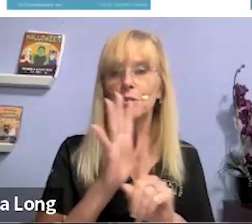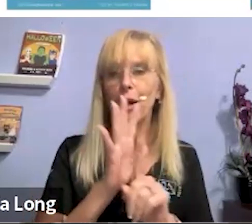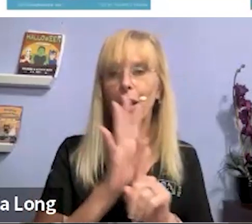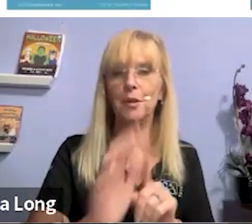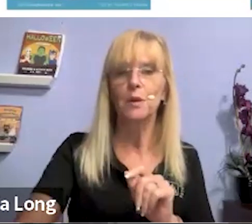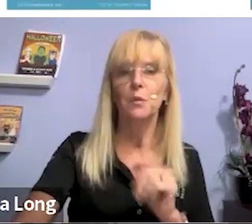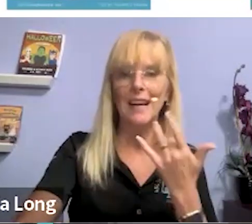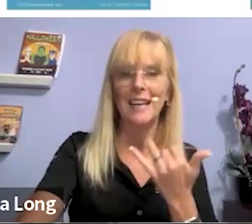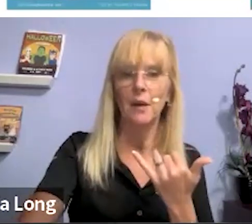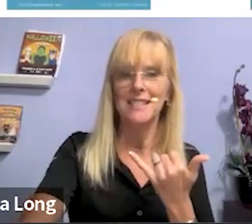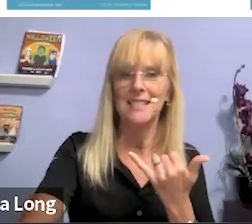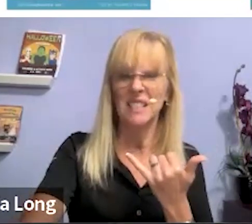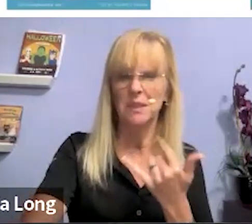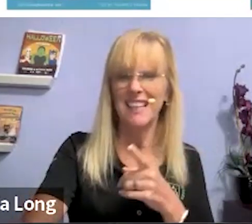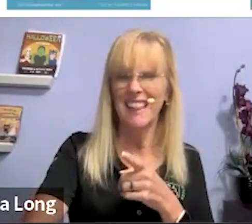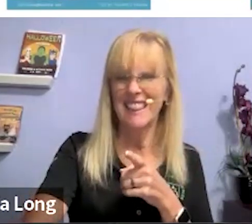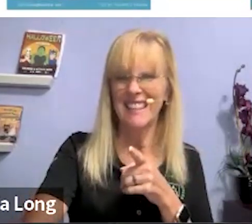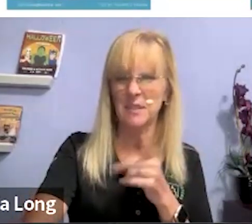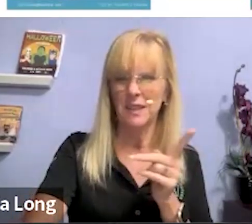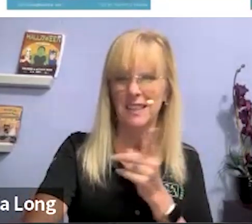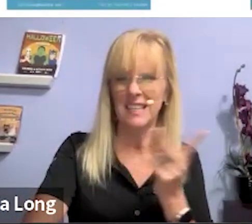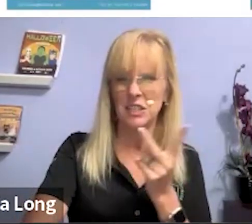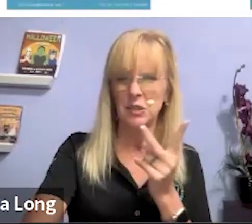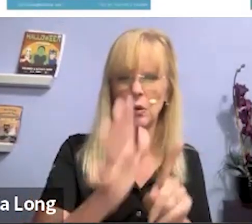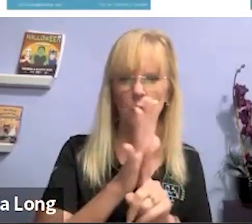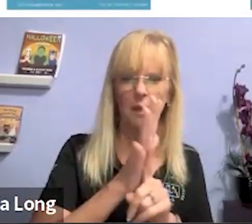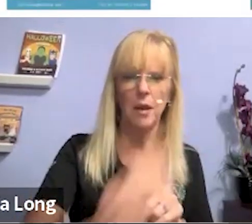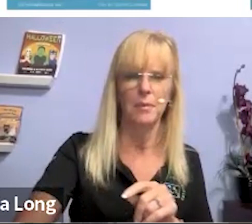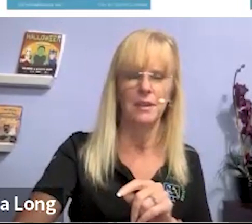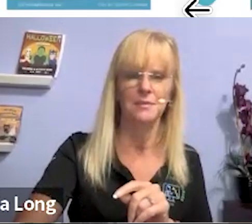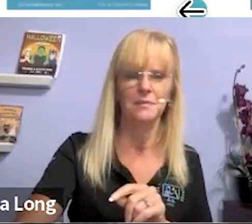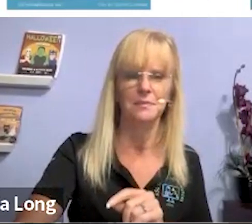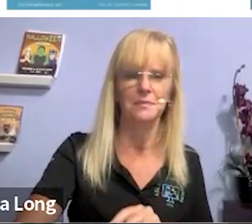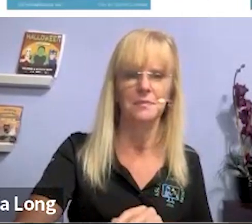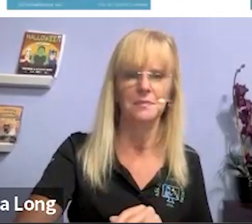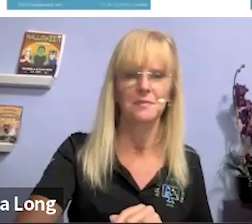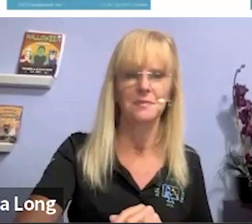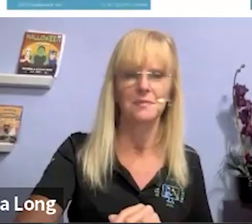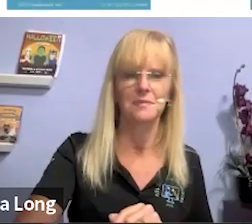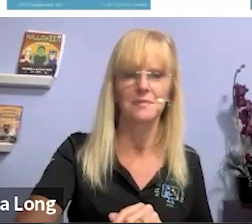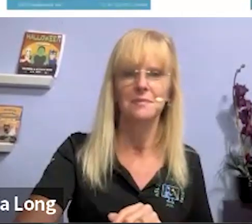Our most popular one right now is this one and this one. These two are really popular.